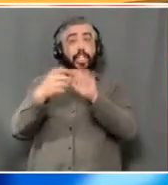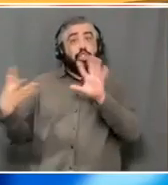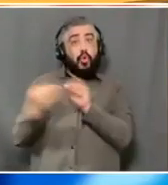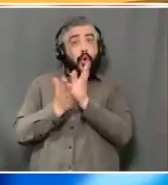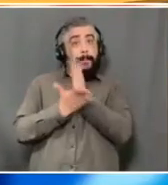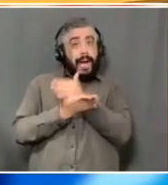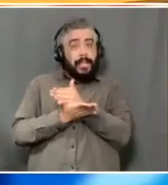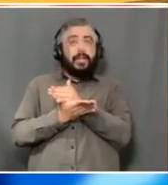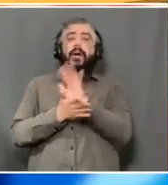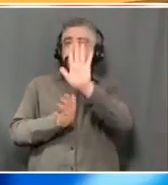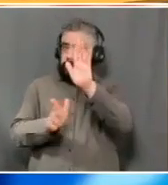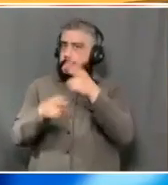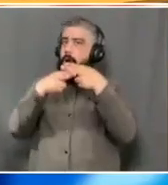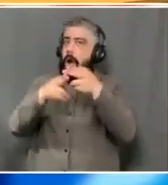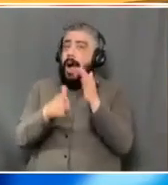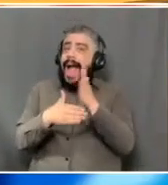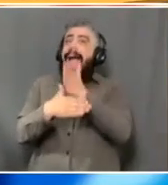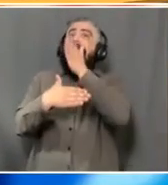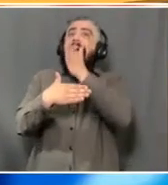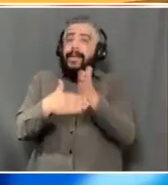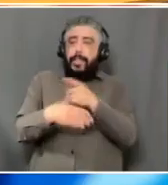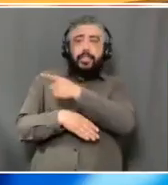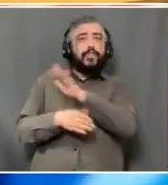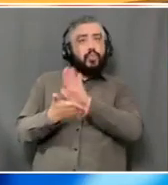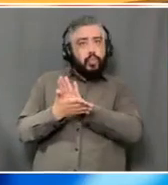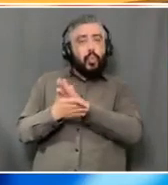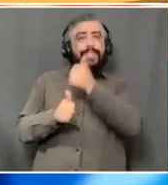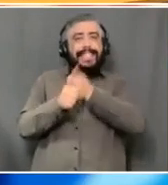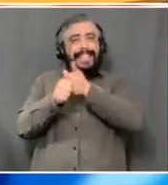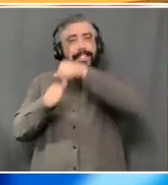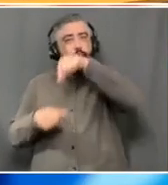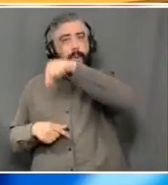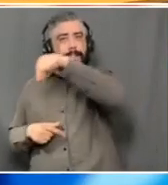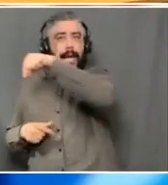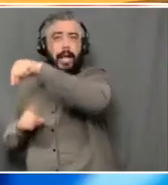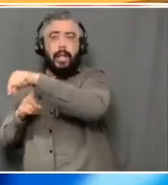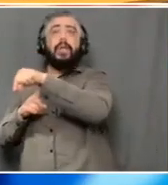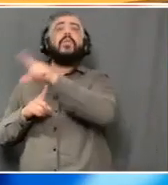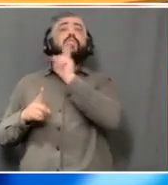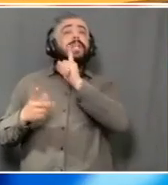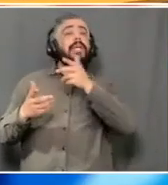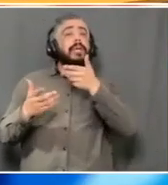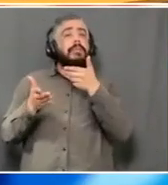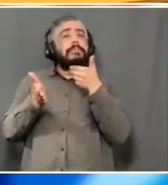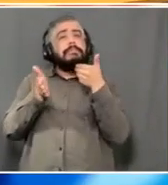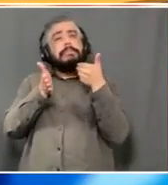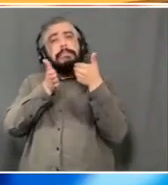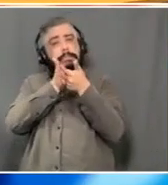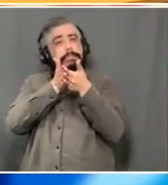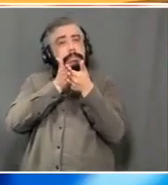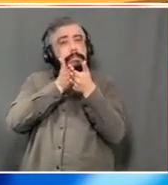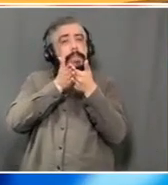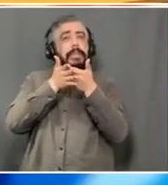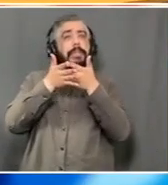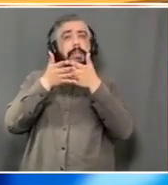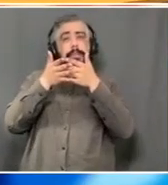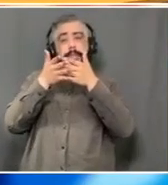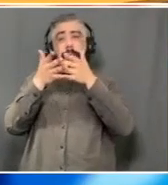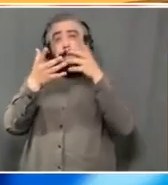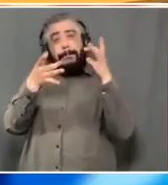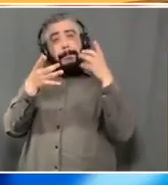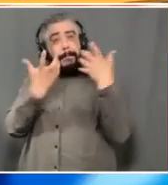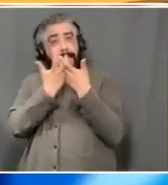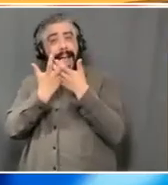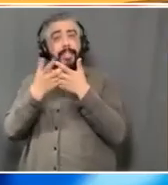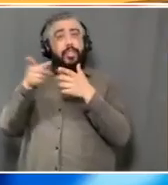average of the schools within each quintile, very closely is in close parallel to those enrollment declines. So